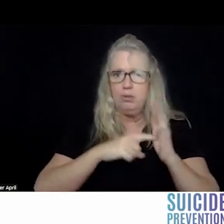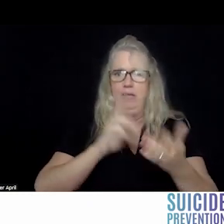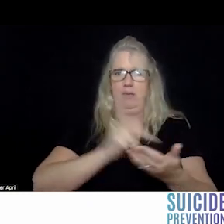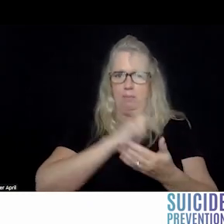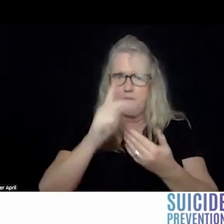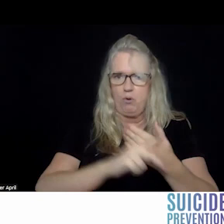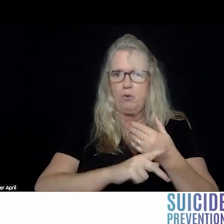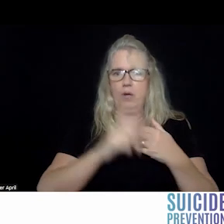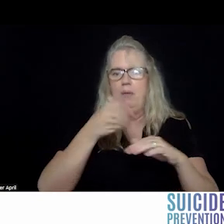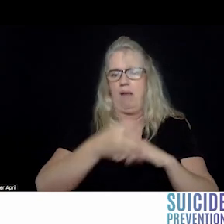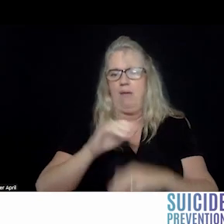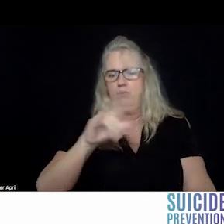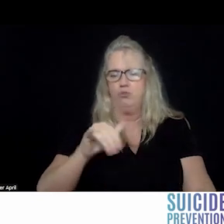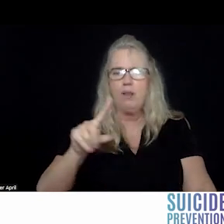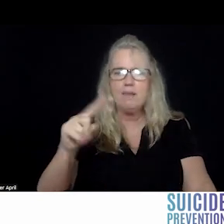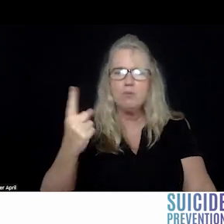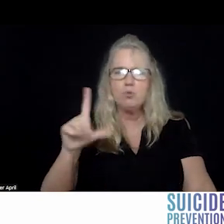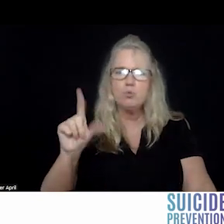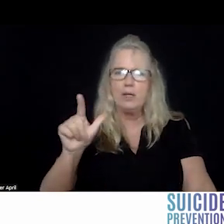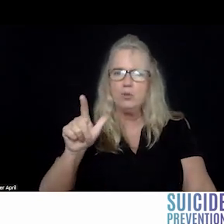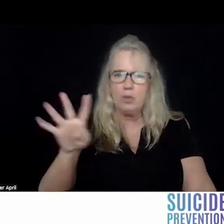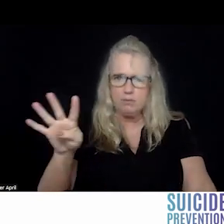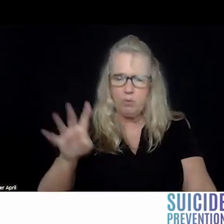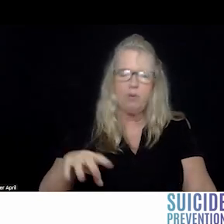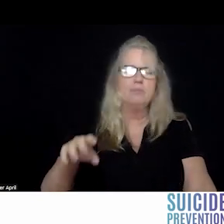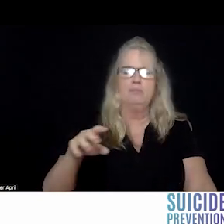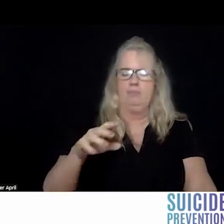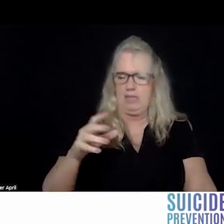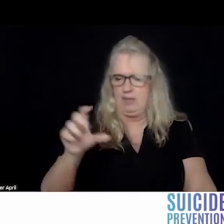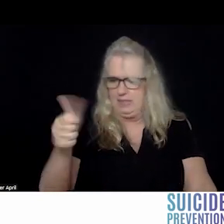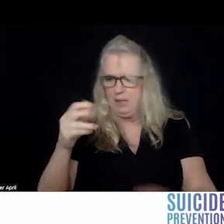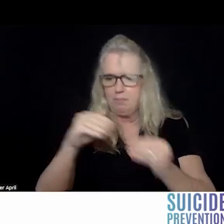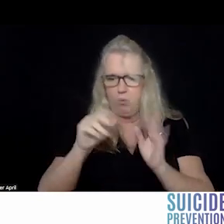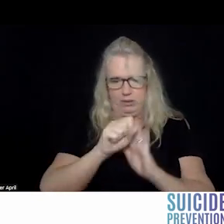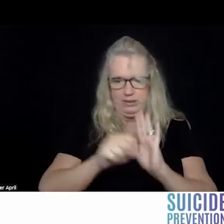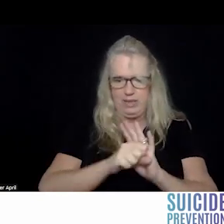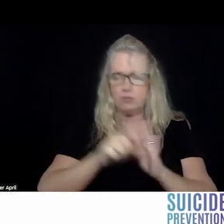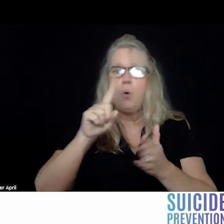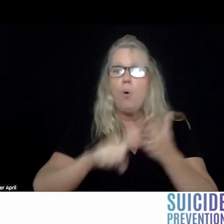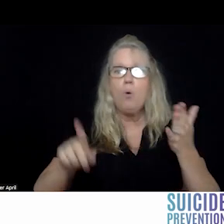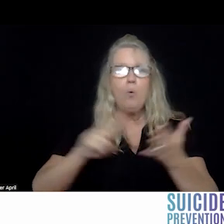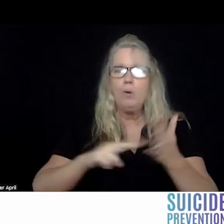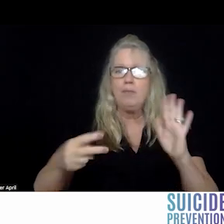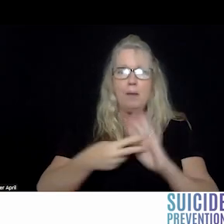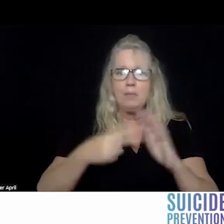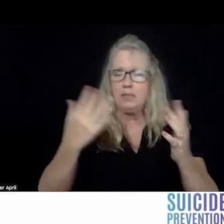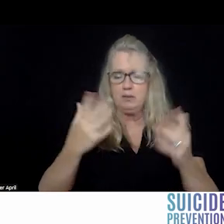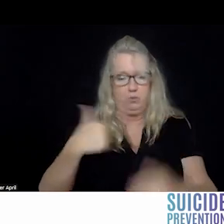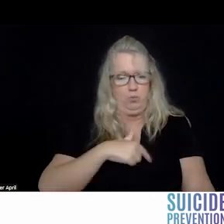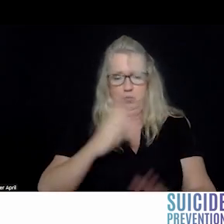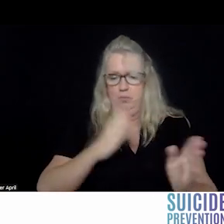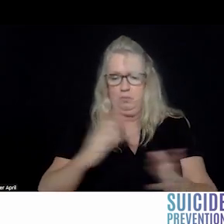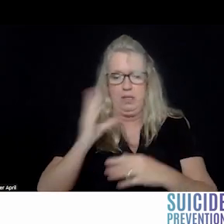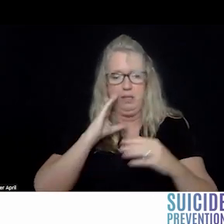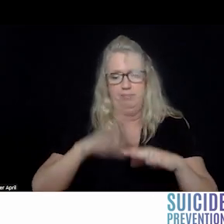on or after July 1st, 2024, and then another 10 states in 2026. And what that means is we're on track to be in more than